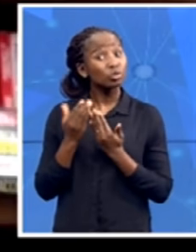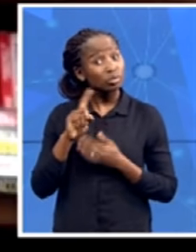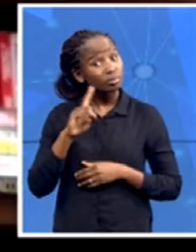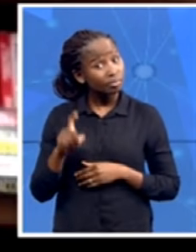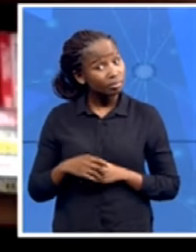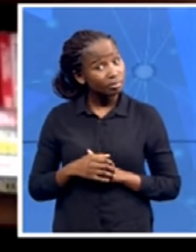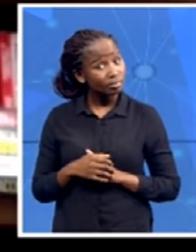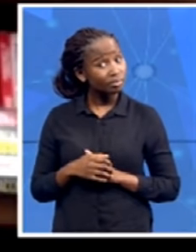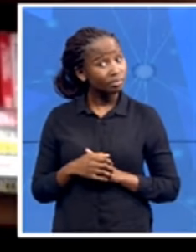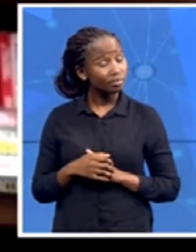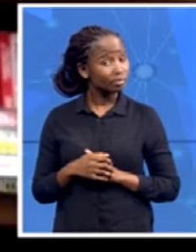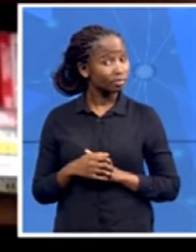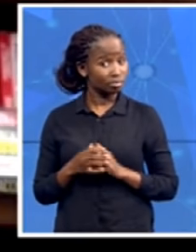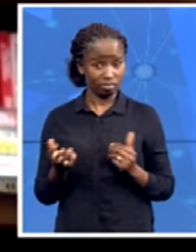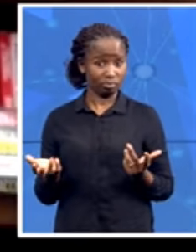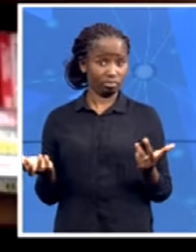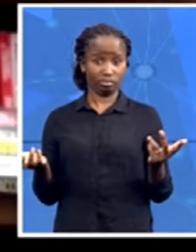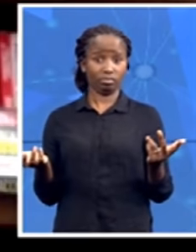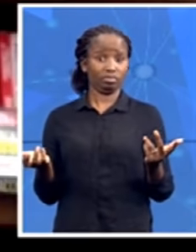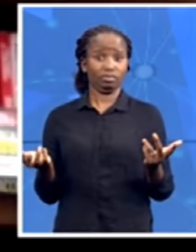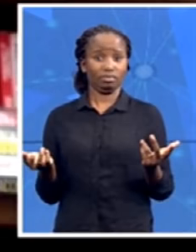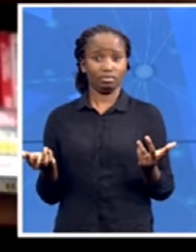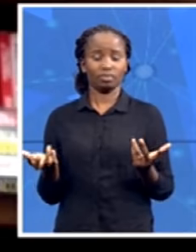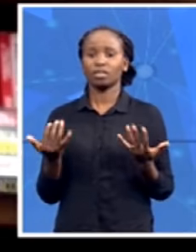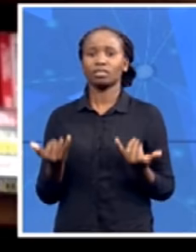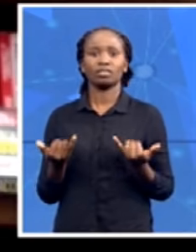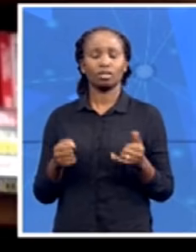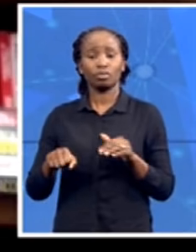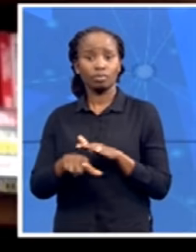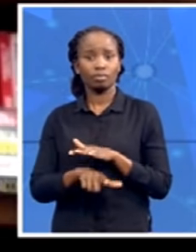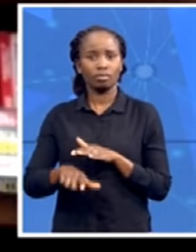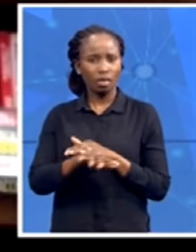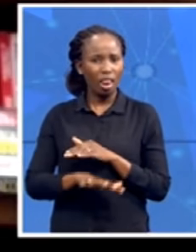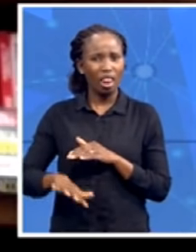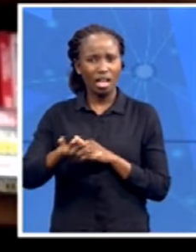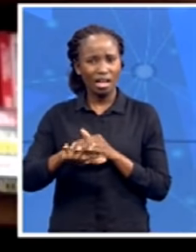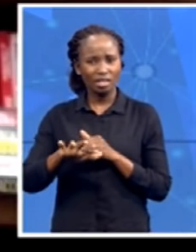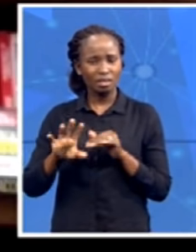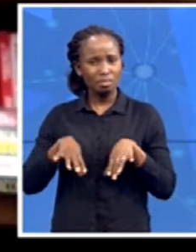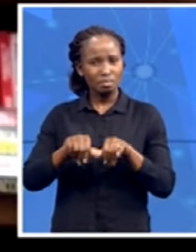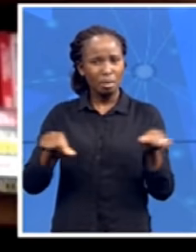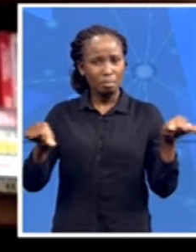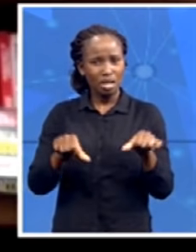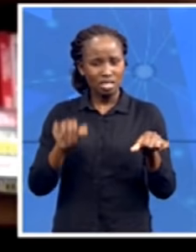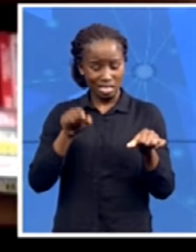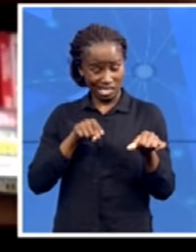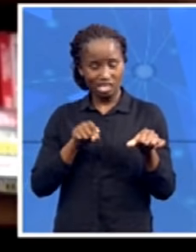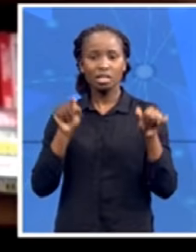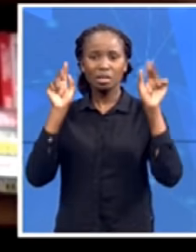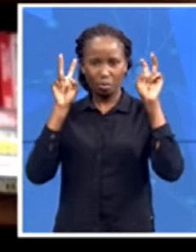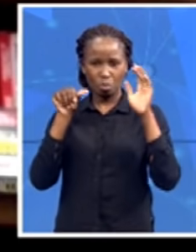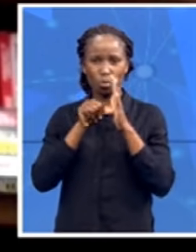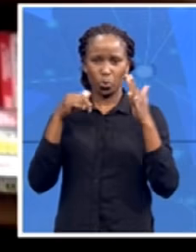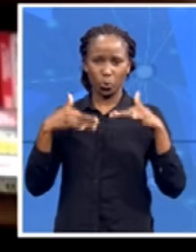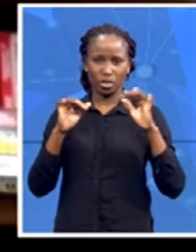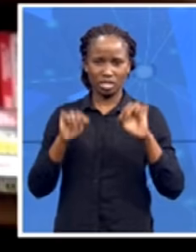And the issue of the land reform, yes, that is a very important issue. Land is money, land is the